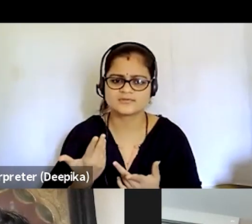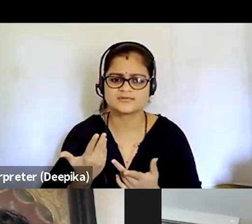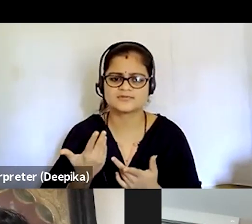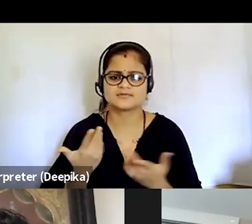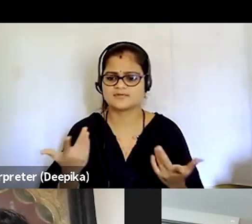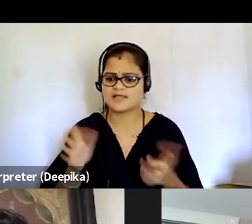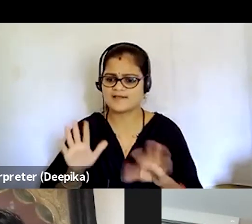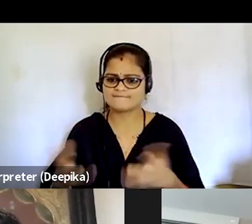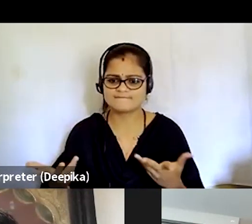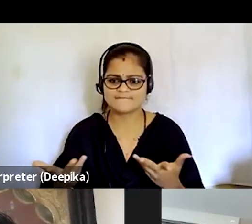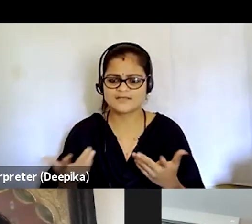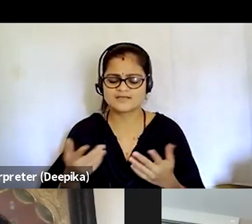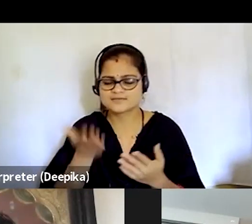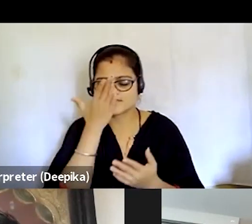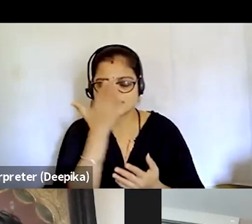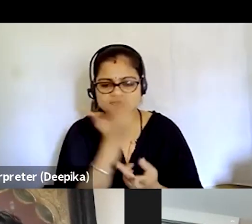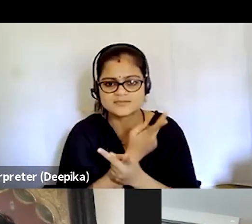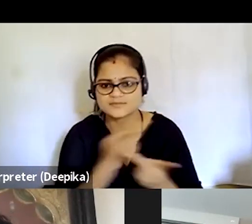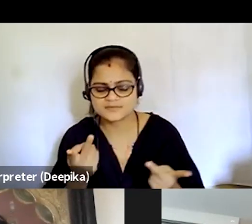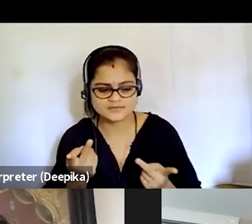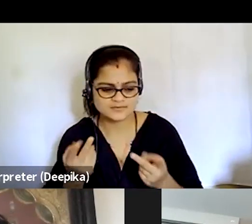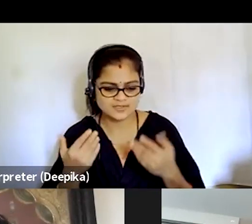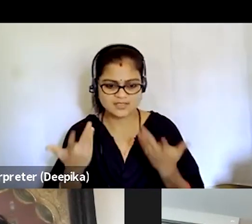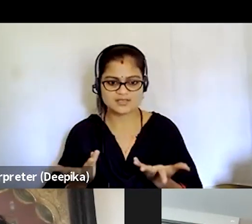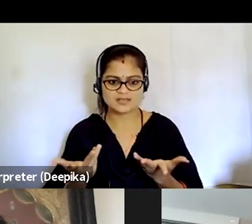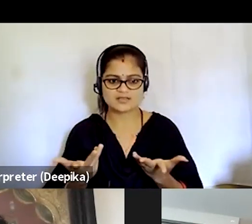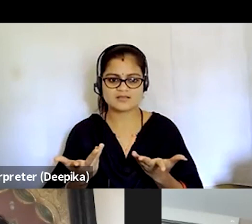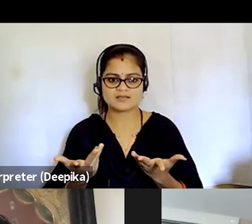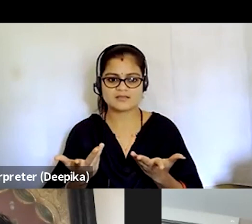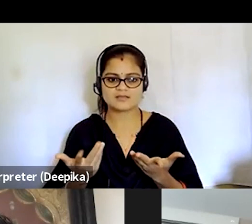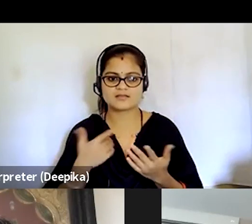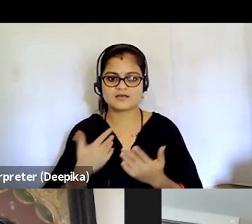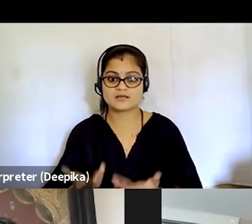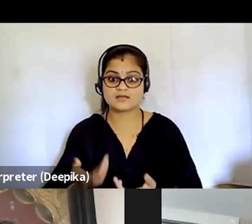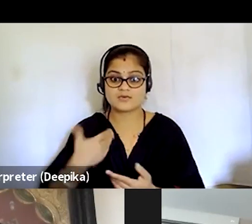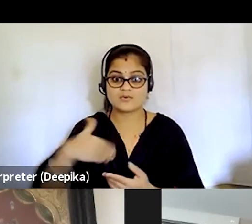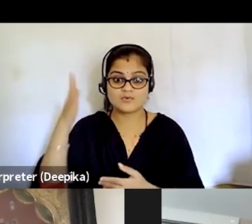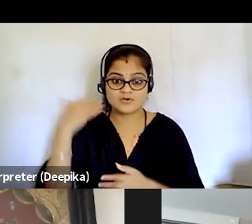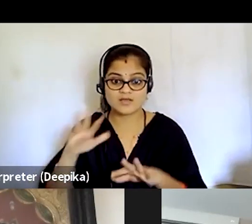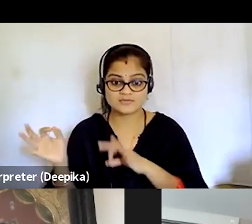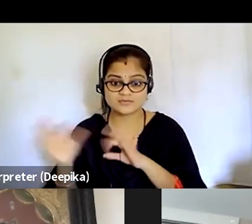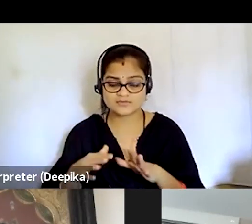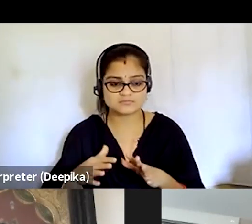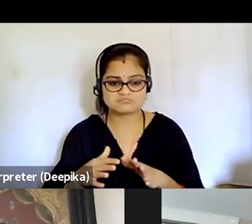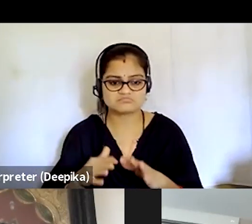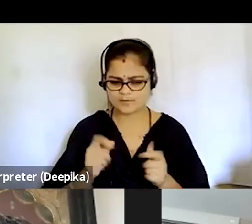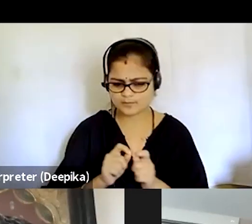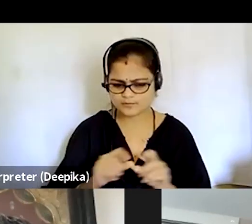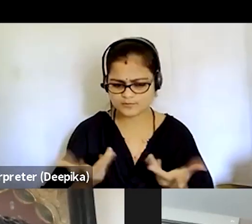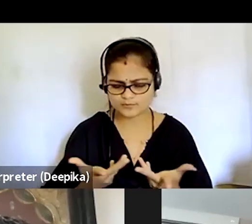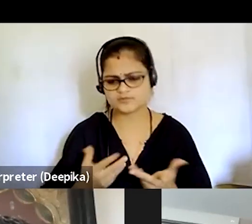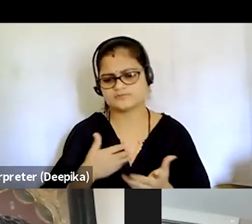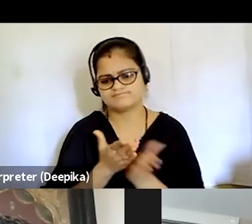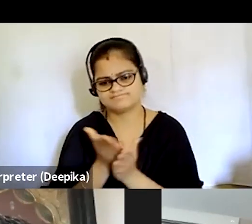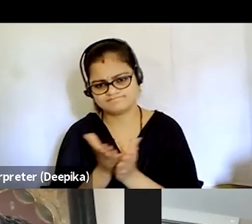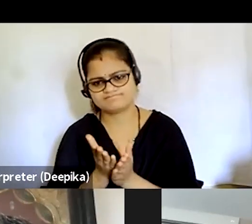there's no waiting for it to get back to what it was, and that's. Okay,